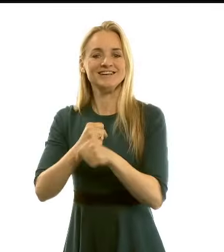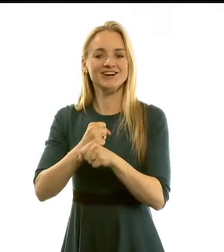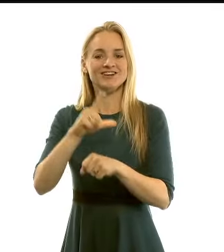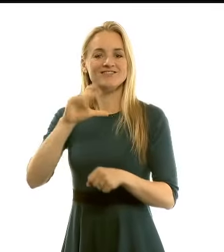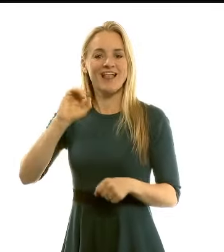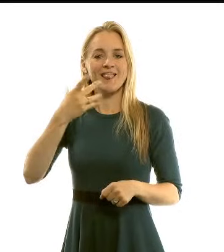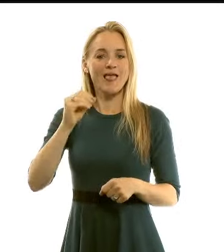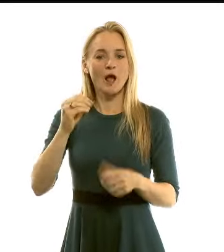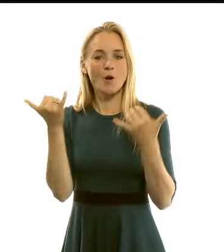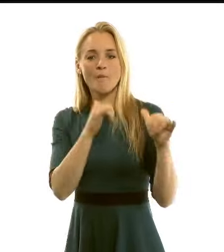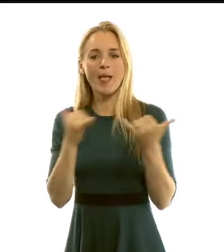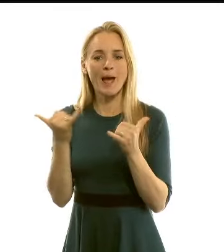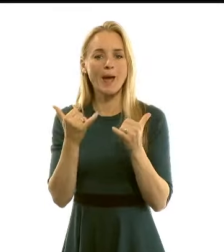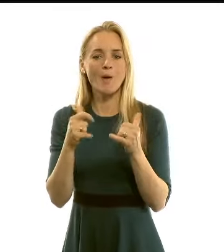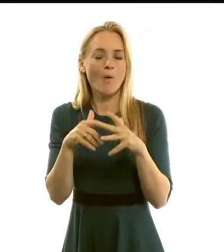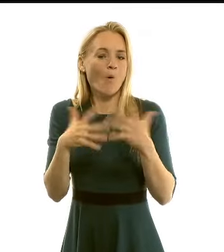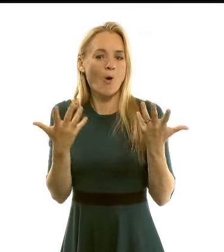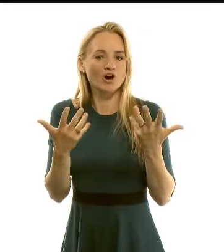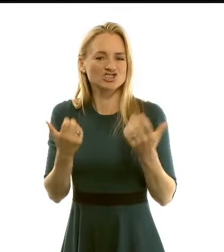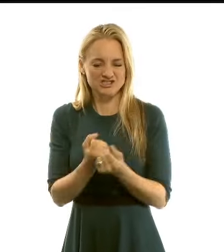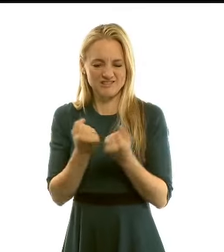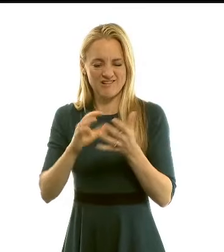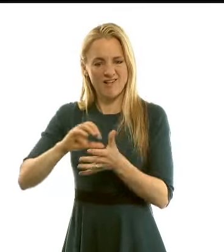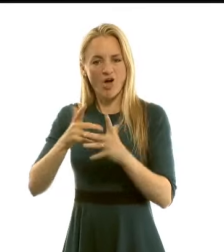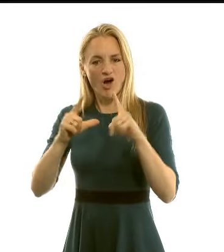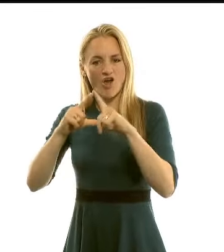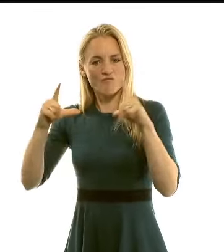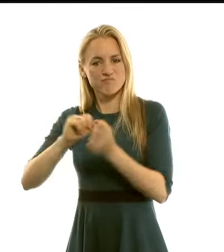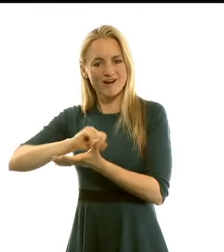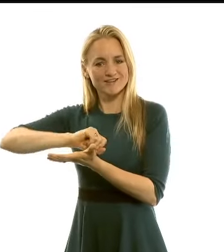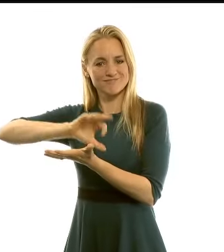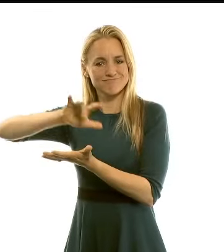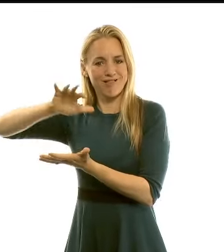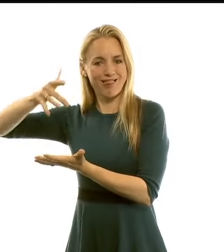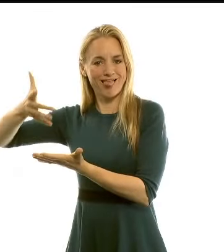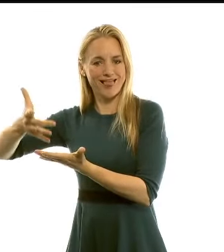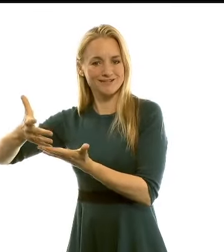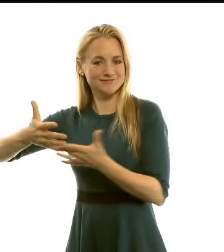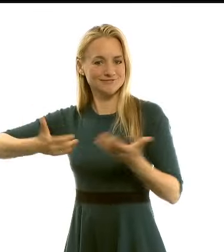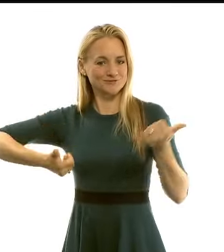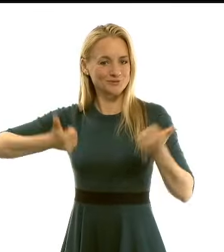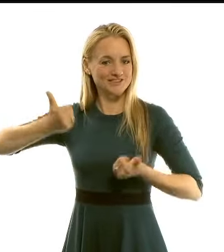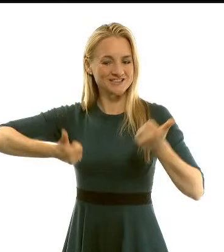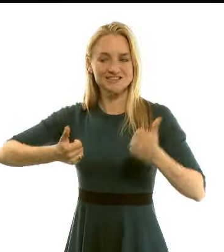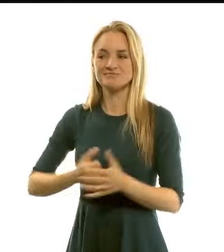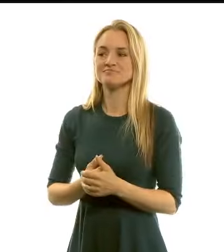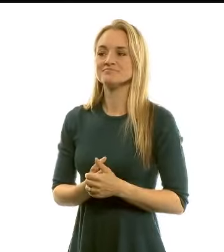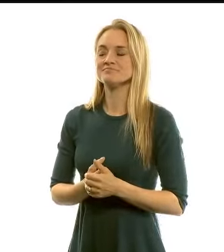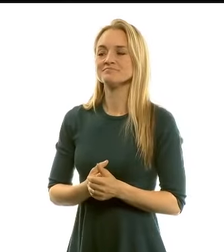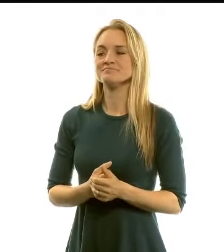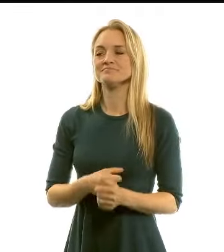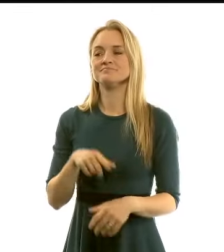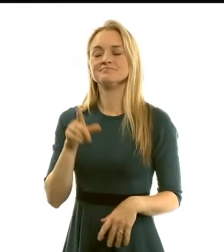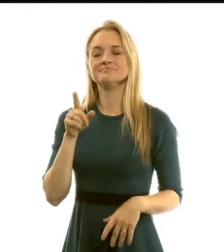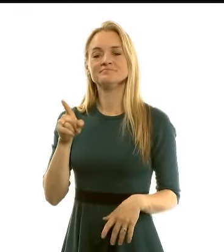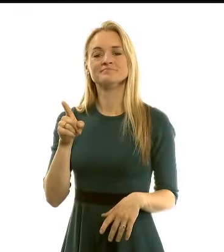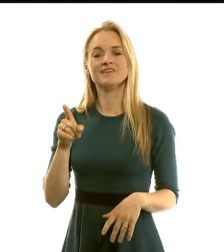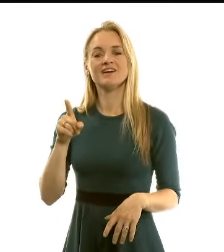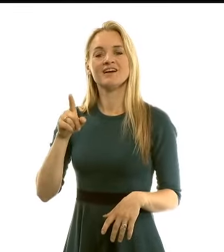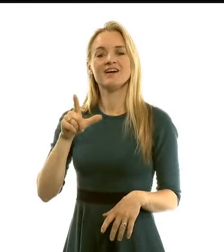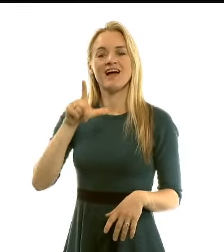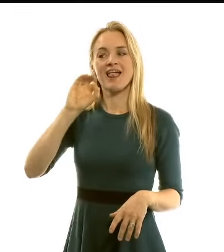tears? There is only one way to find out. Melvin, will you do the honors? Of course, here it is, everyone. My LEGO Masters All-Stars Live LEGO Duplo Cake